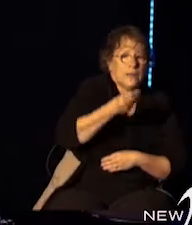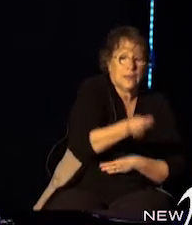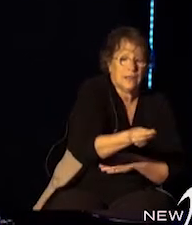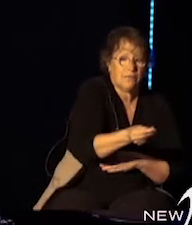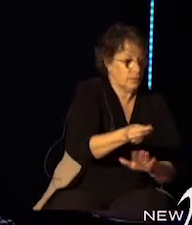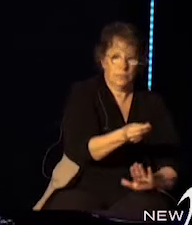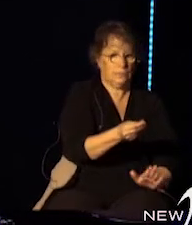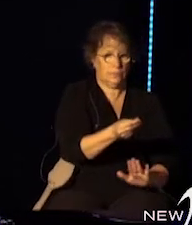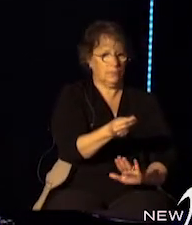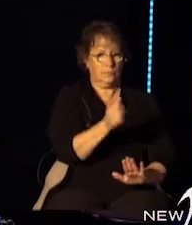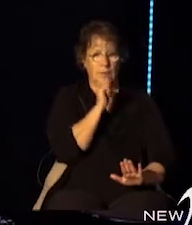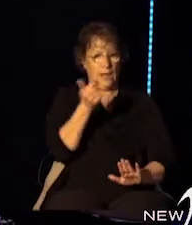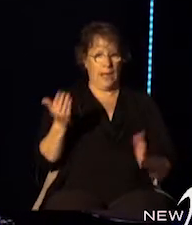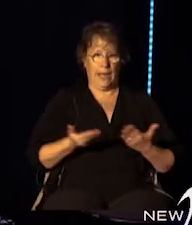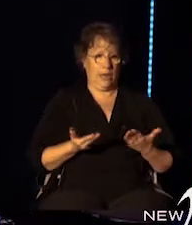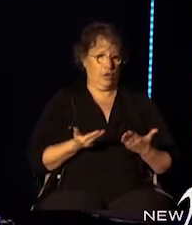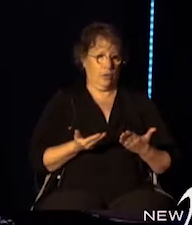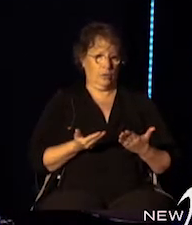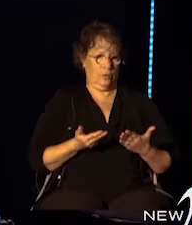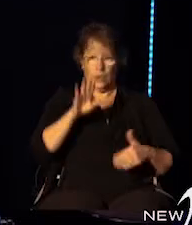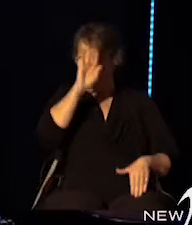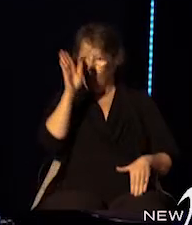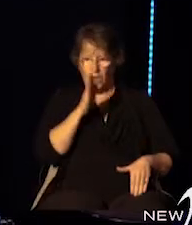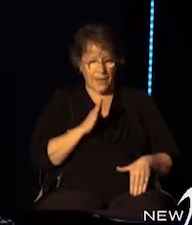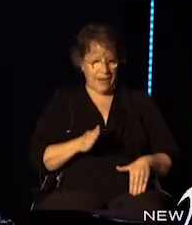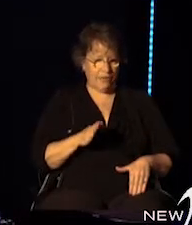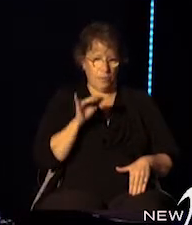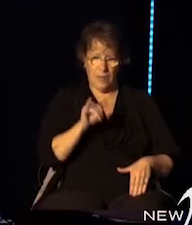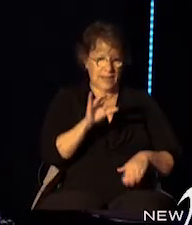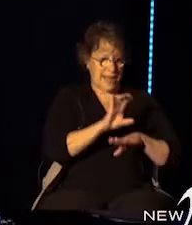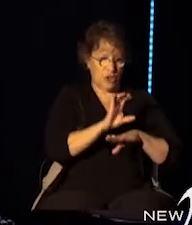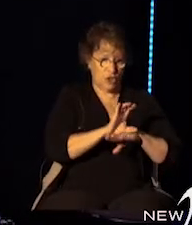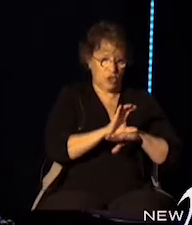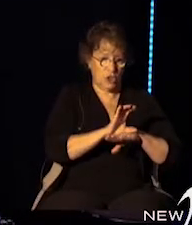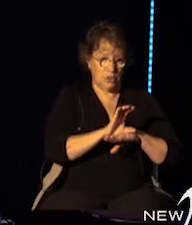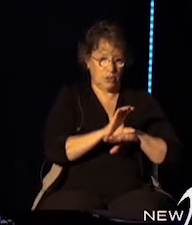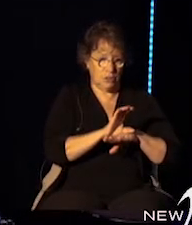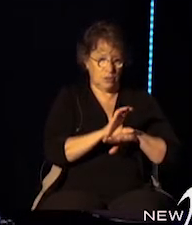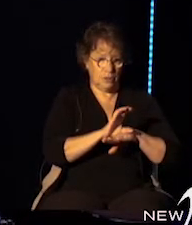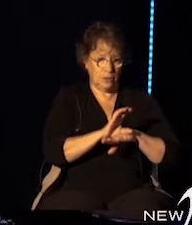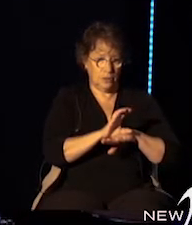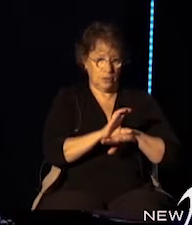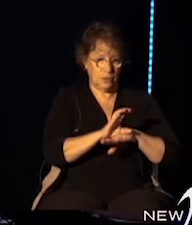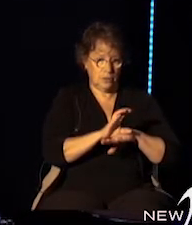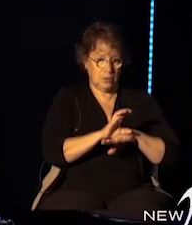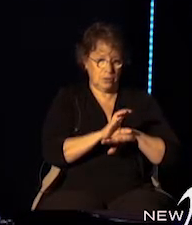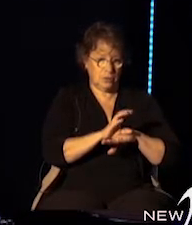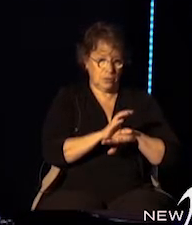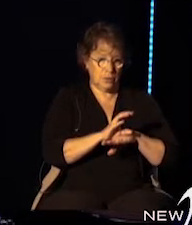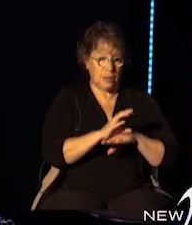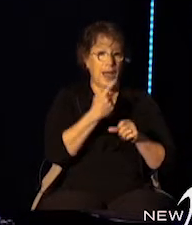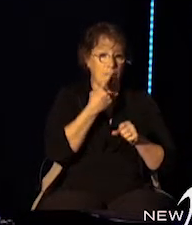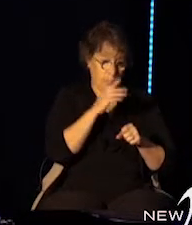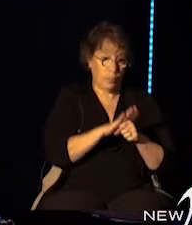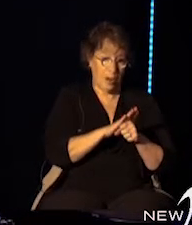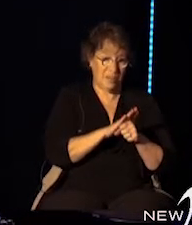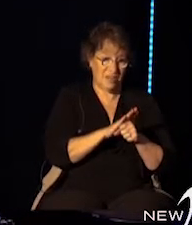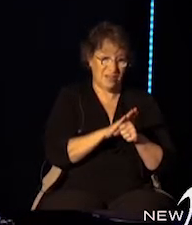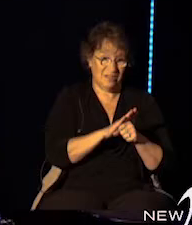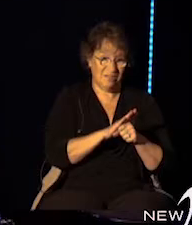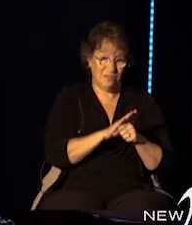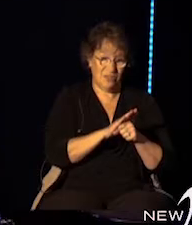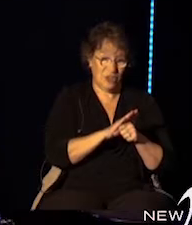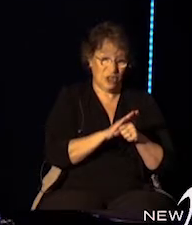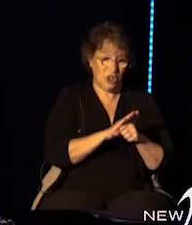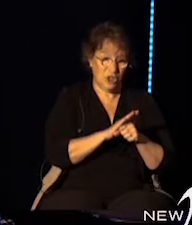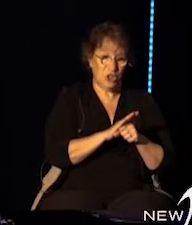This is not that church. It's never going to be. I promise you it'll cost you if you do something sacrificial. And the fact that God allows you to feel